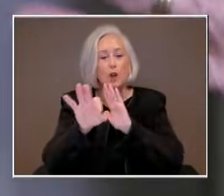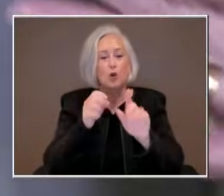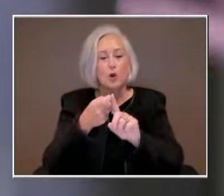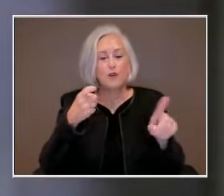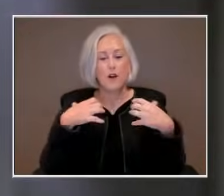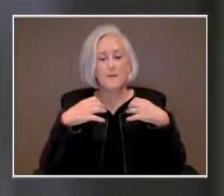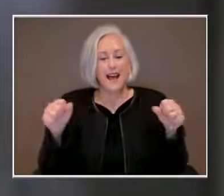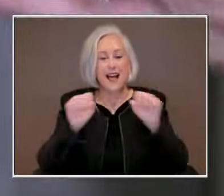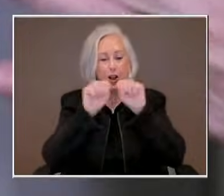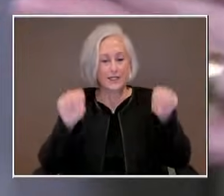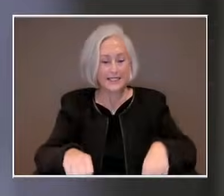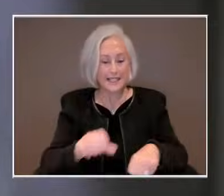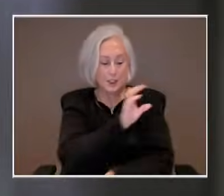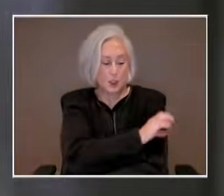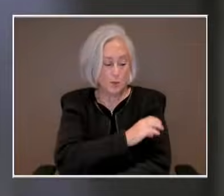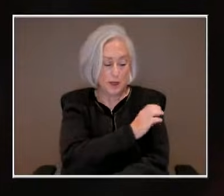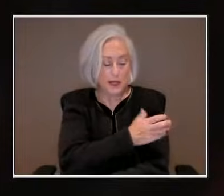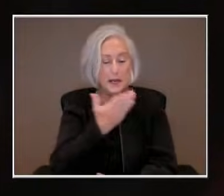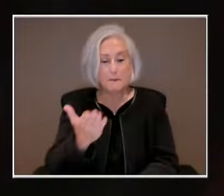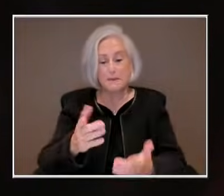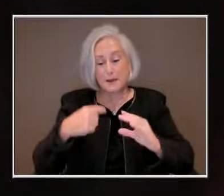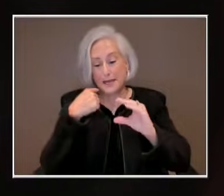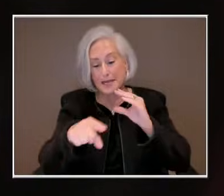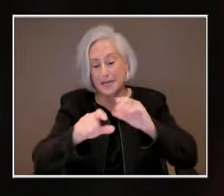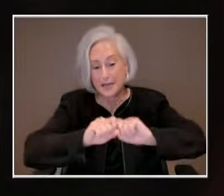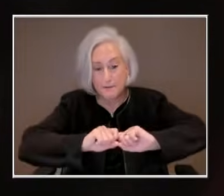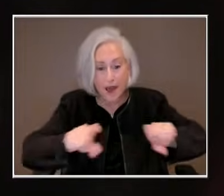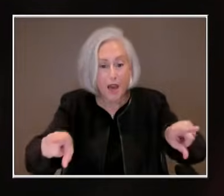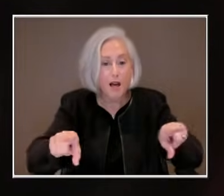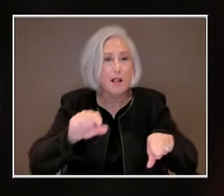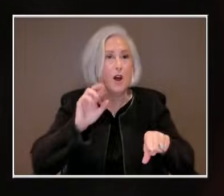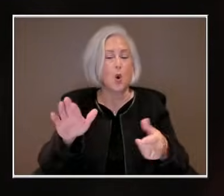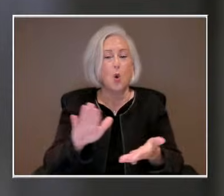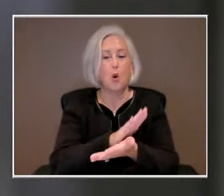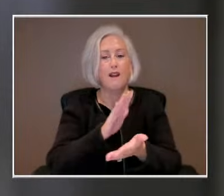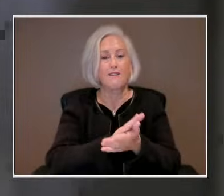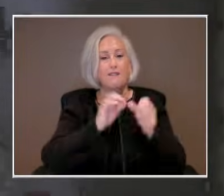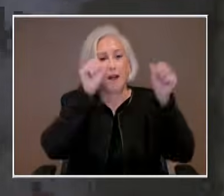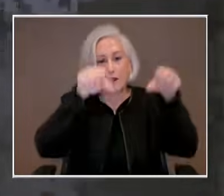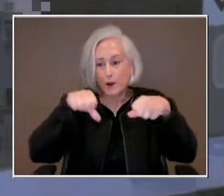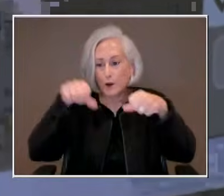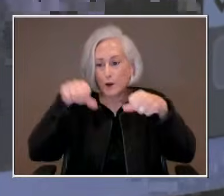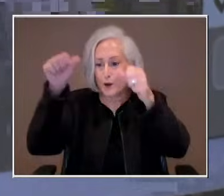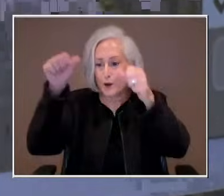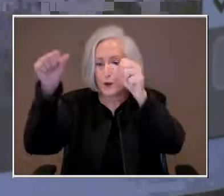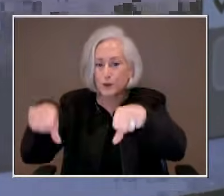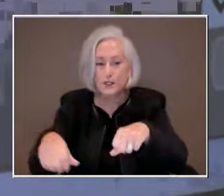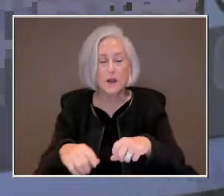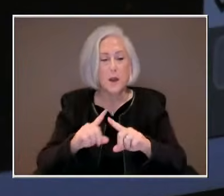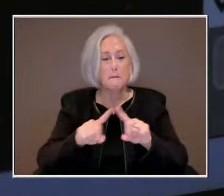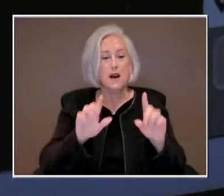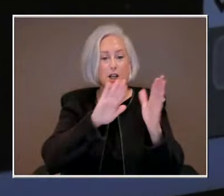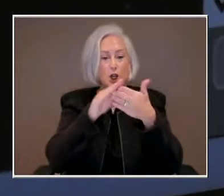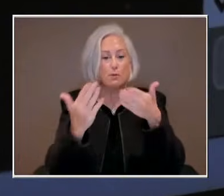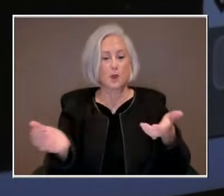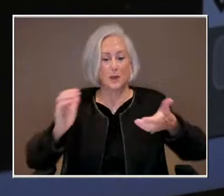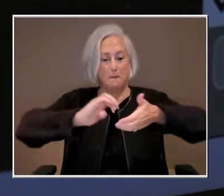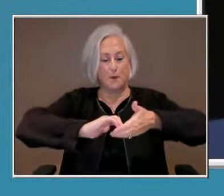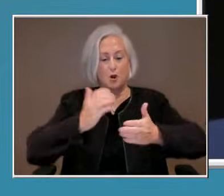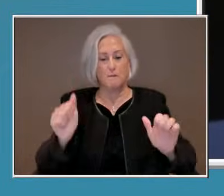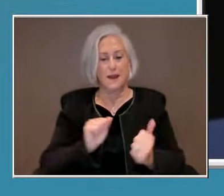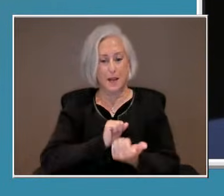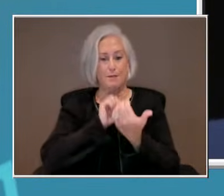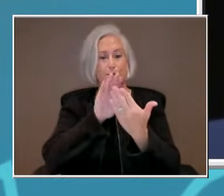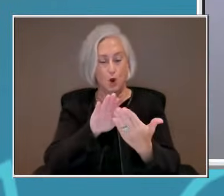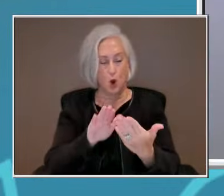might send out an email blast or put out flyers, but also community partners may approach us. We've been approached by roller